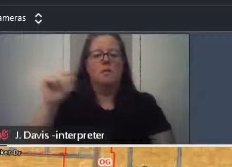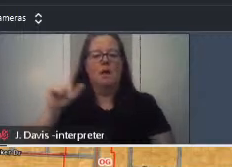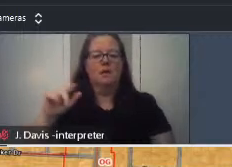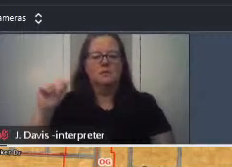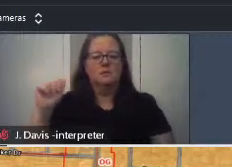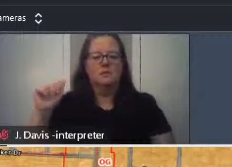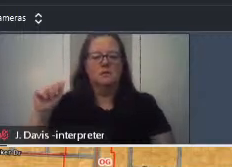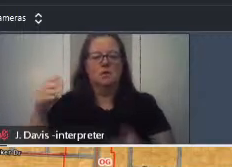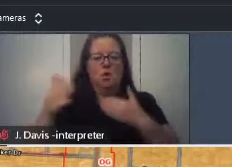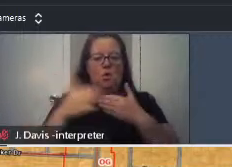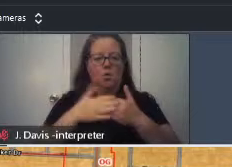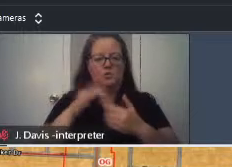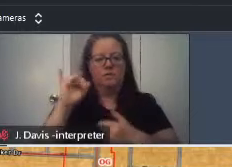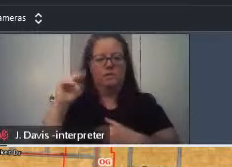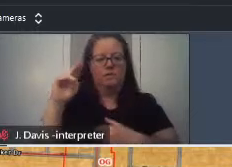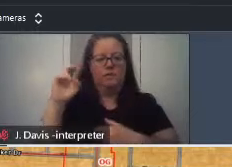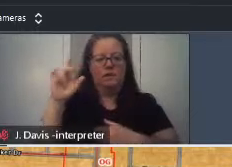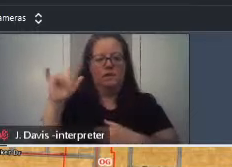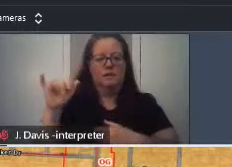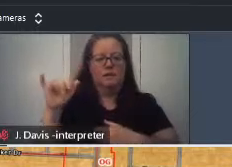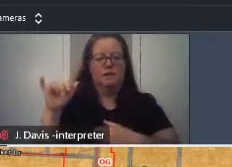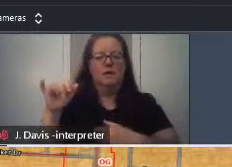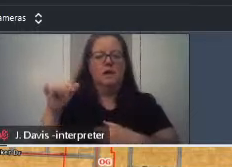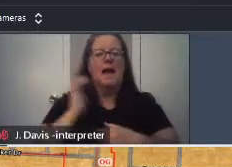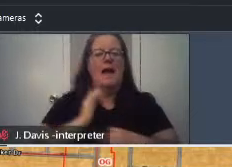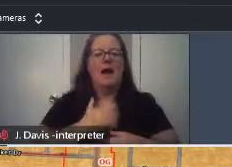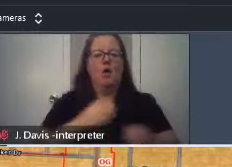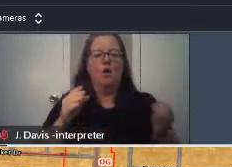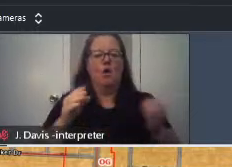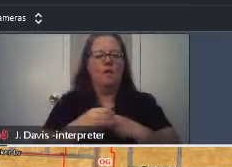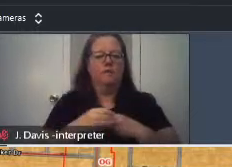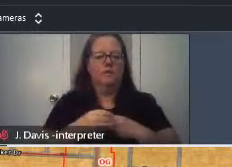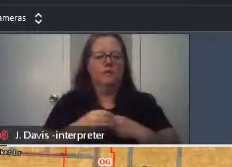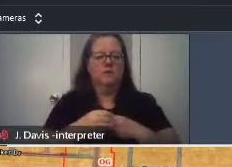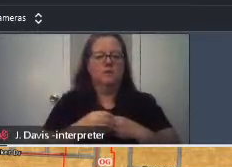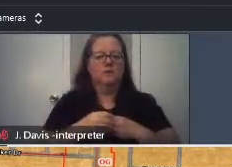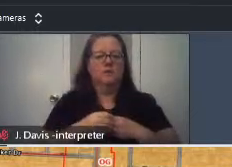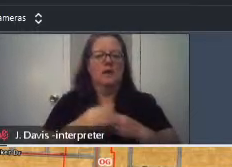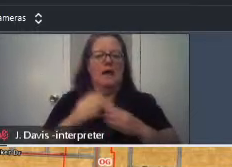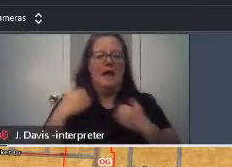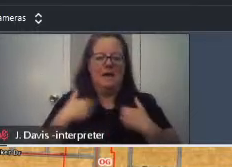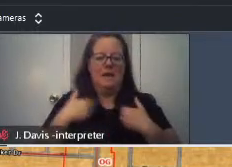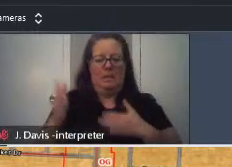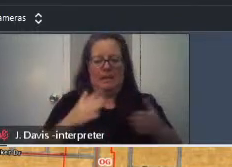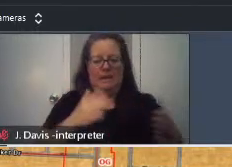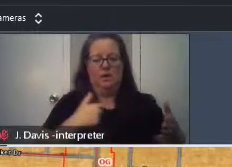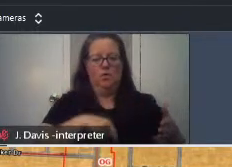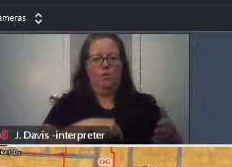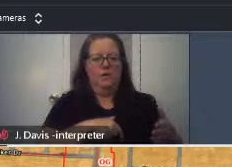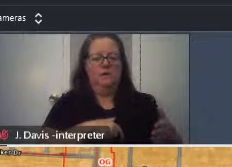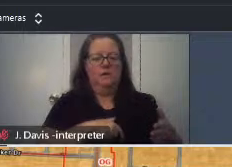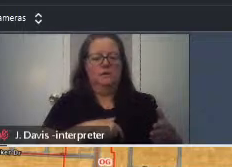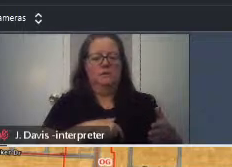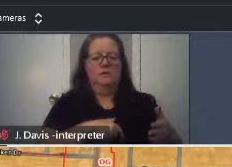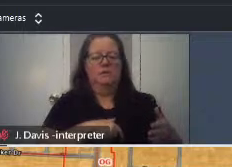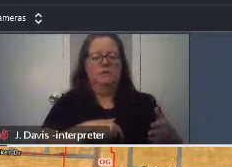the subject of a small area plan that our office conducted. We've spent a good bit of time looking